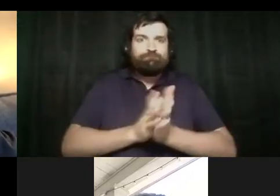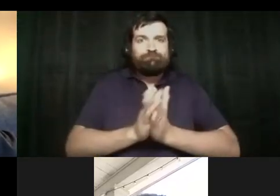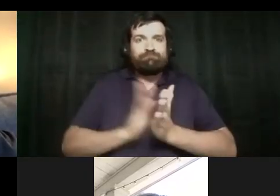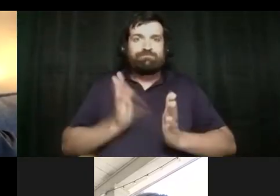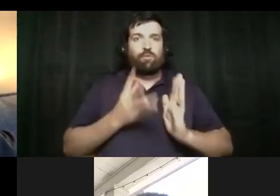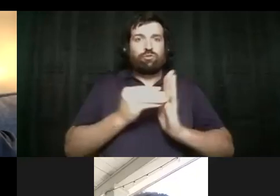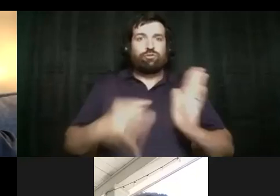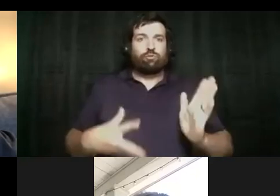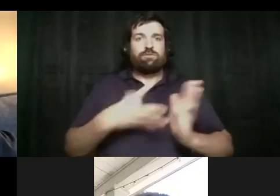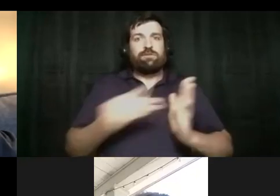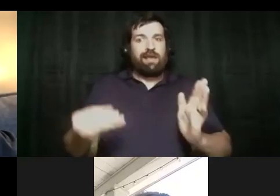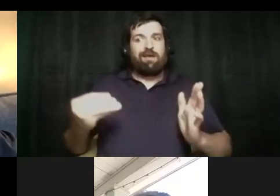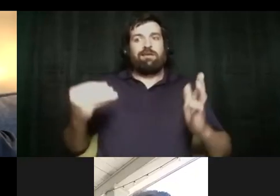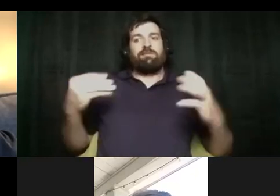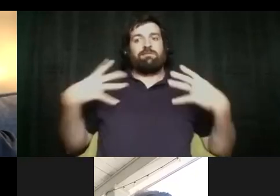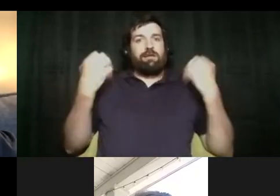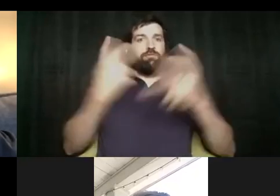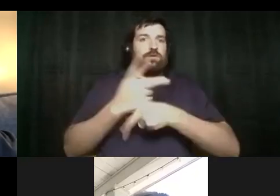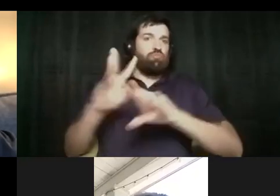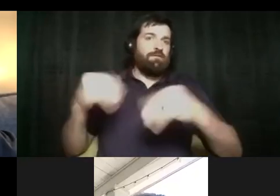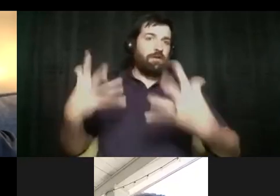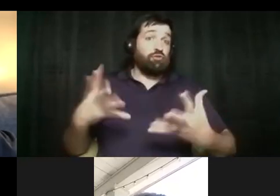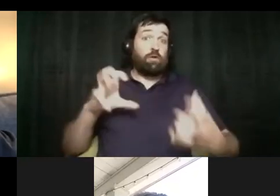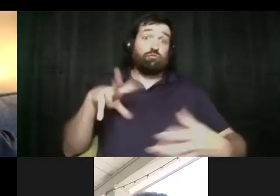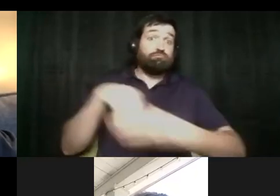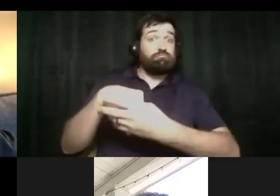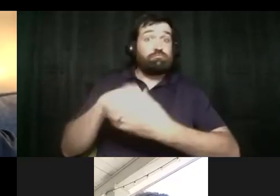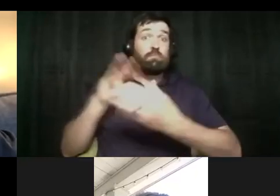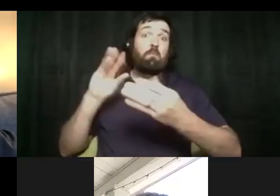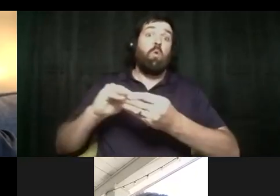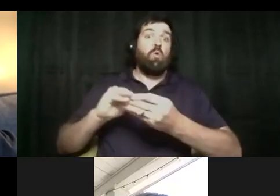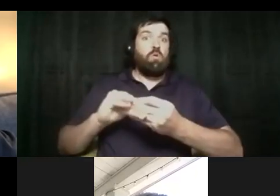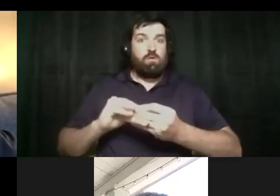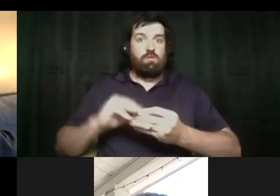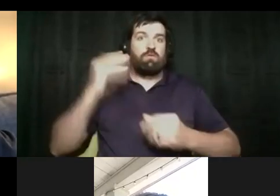future healthcare providers to want to engage more in the future.